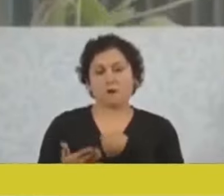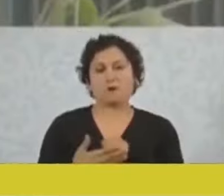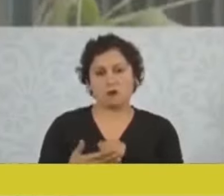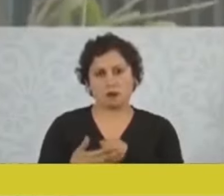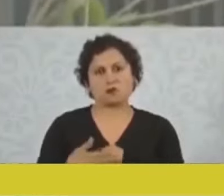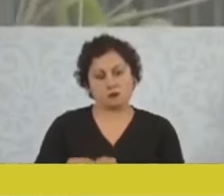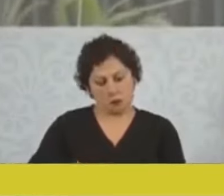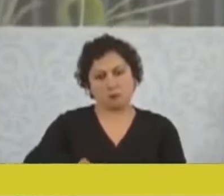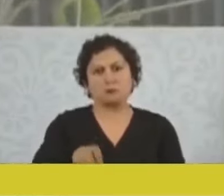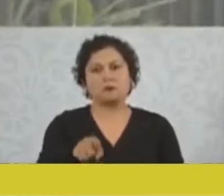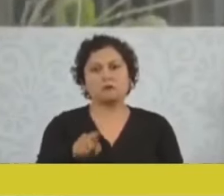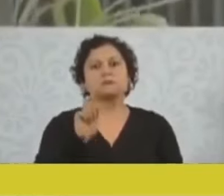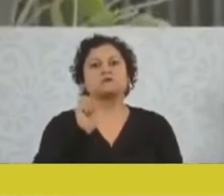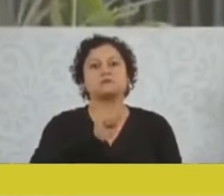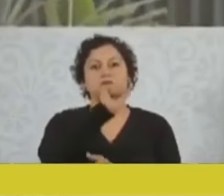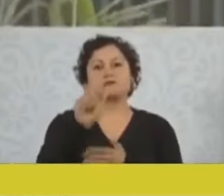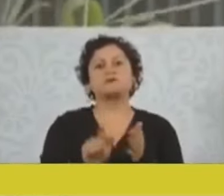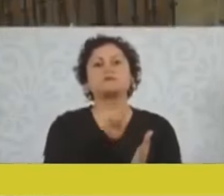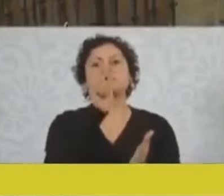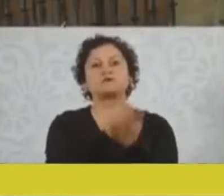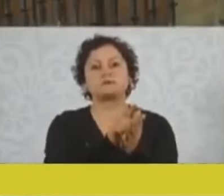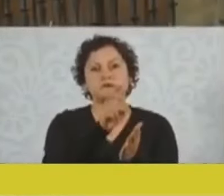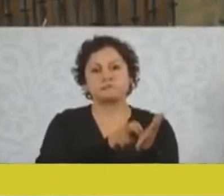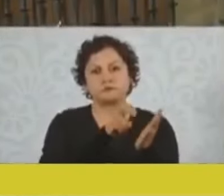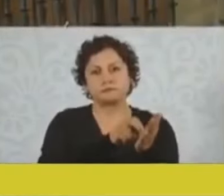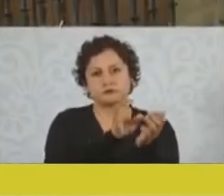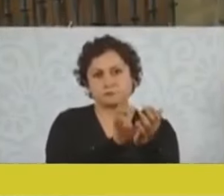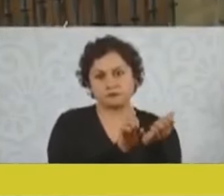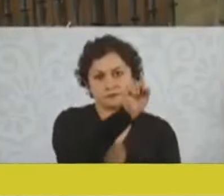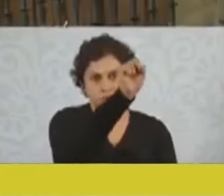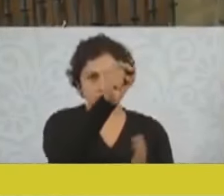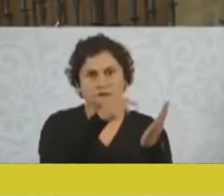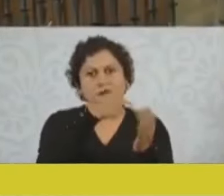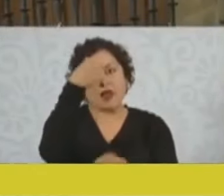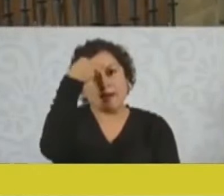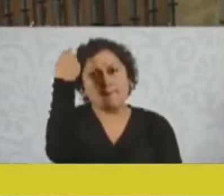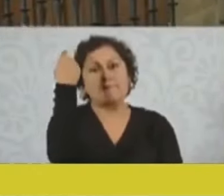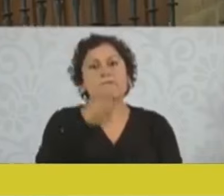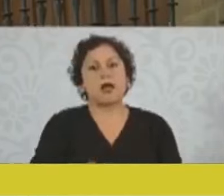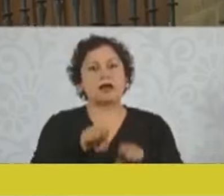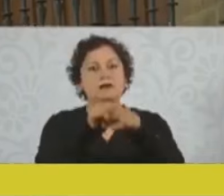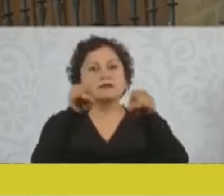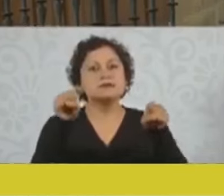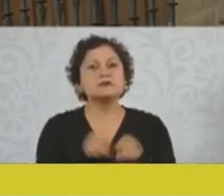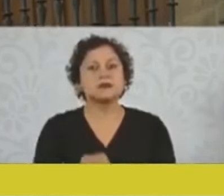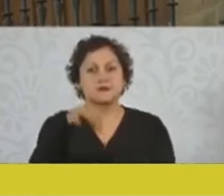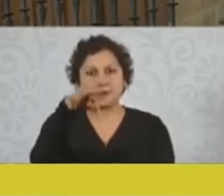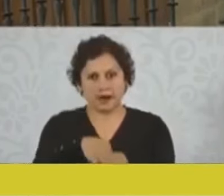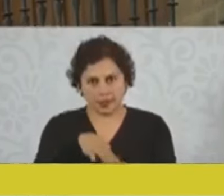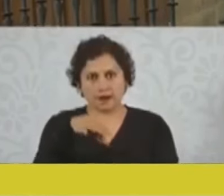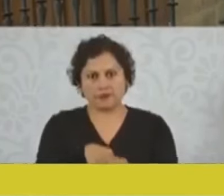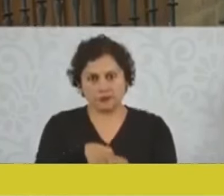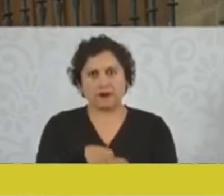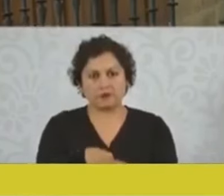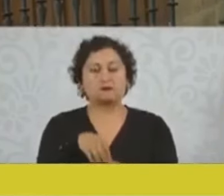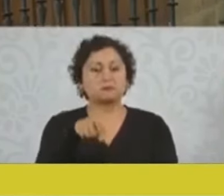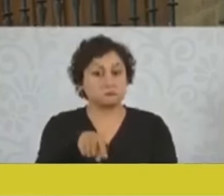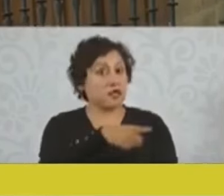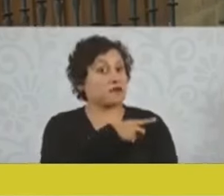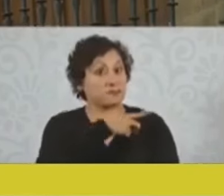At its time, we will boost the constitutional reform and the electoral system